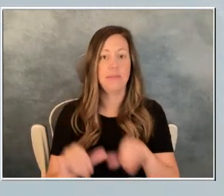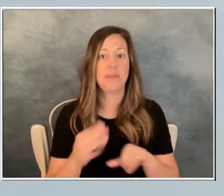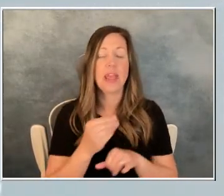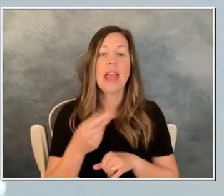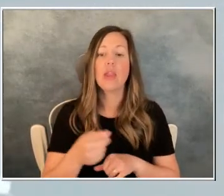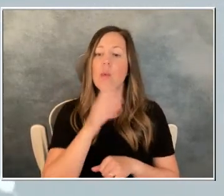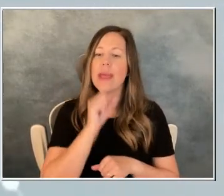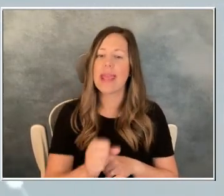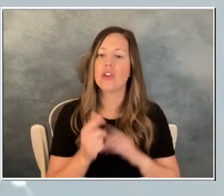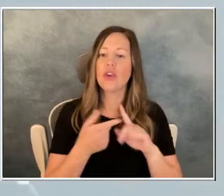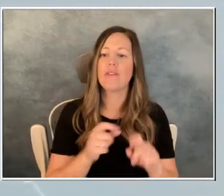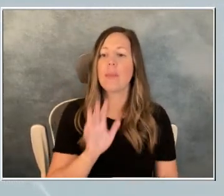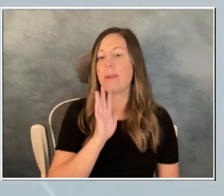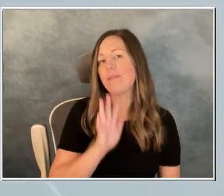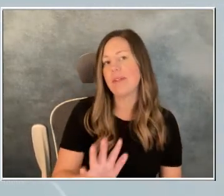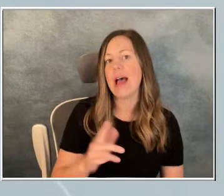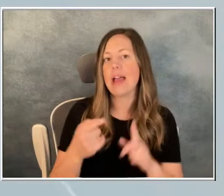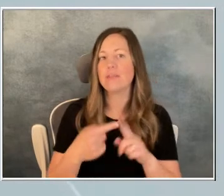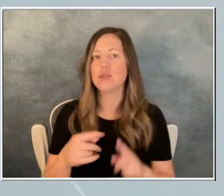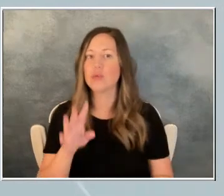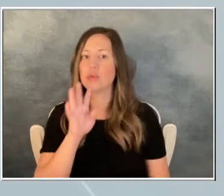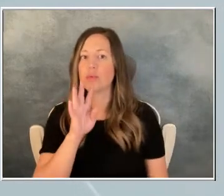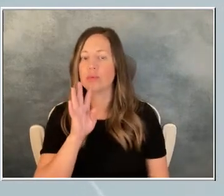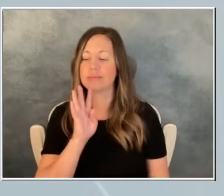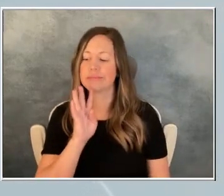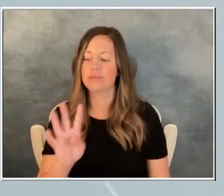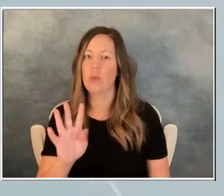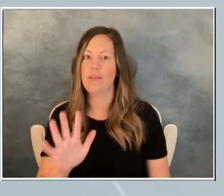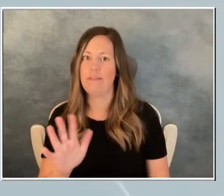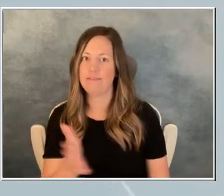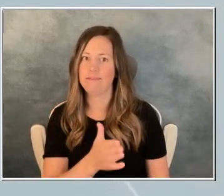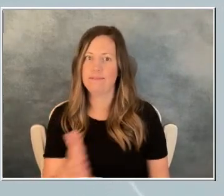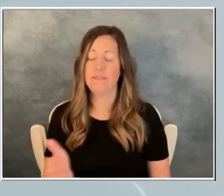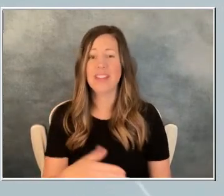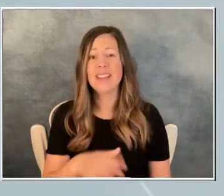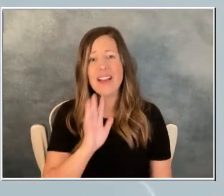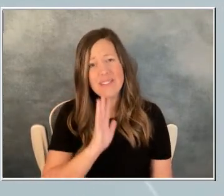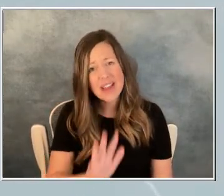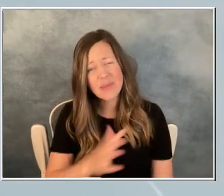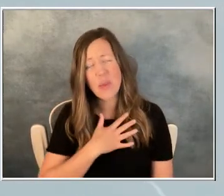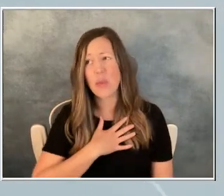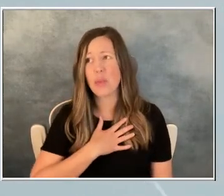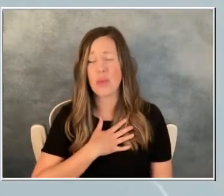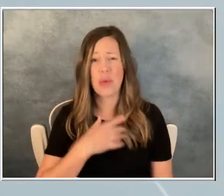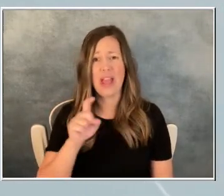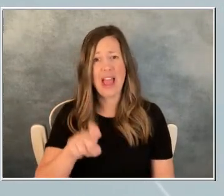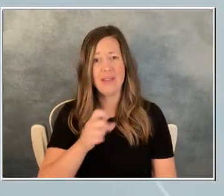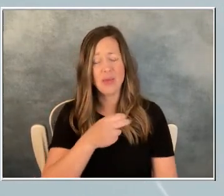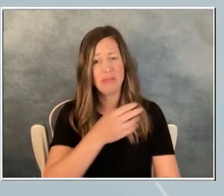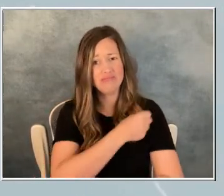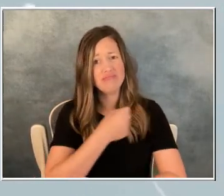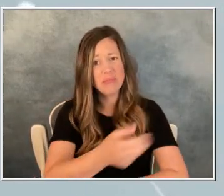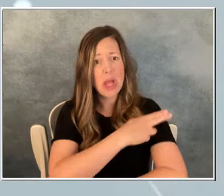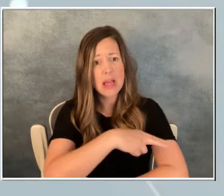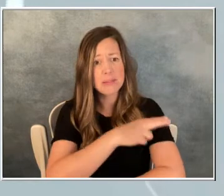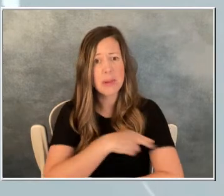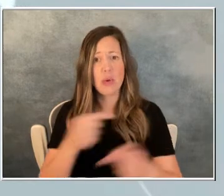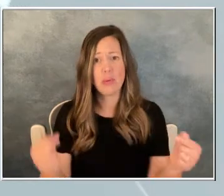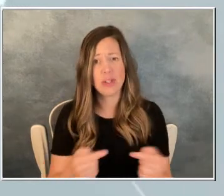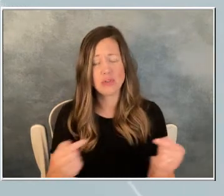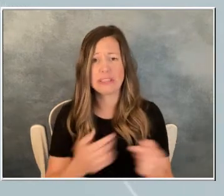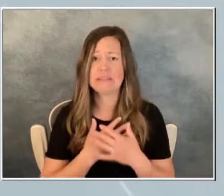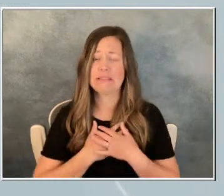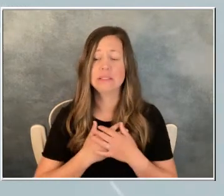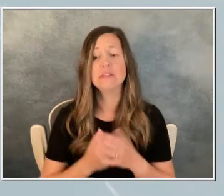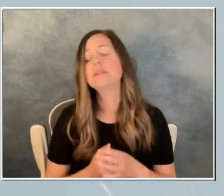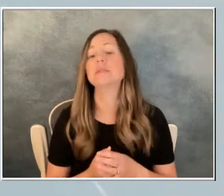from 5 to 45. You never want to hear about a 5-year-old who has to be hospitalized because of an injury. Based on those stats, Dr. Bhavsar,